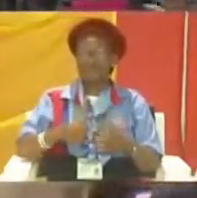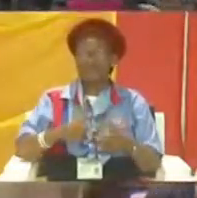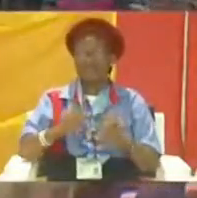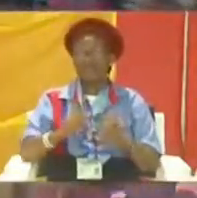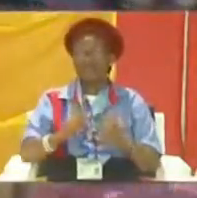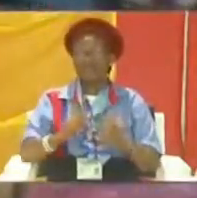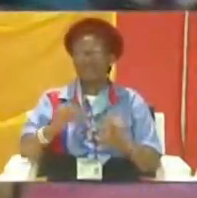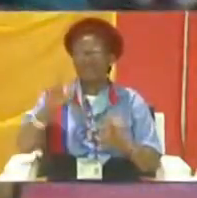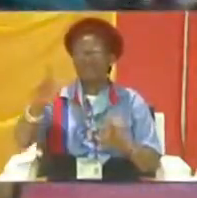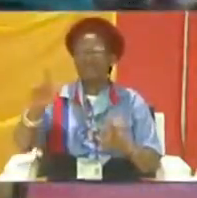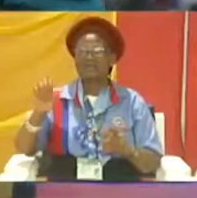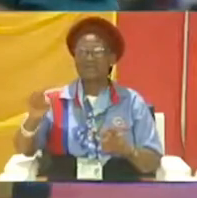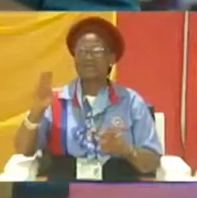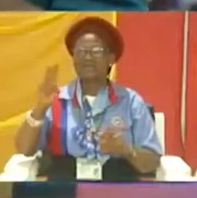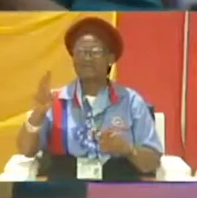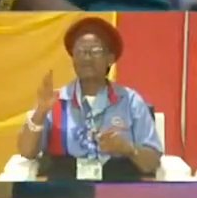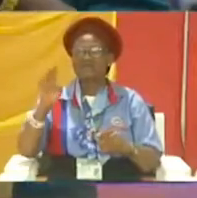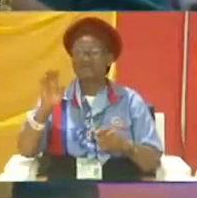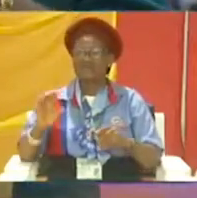Leviticus chapter